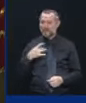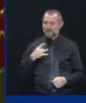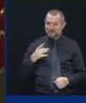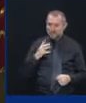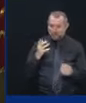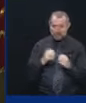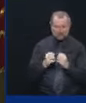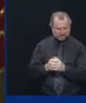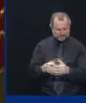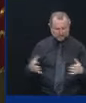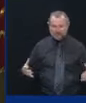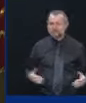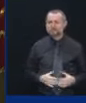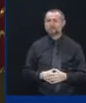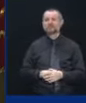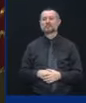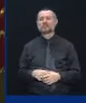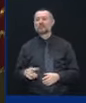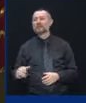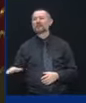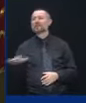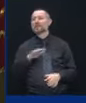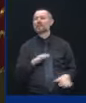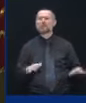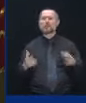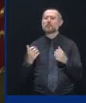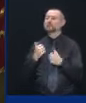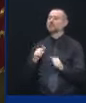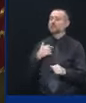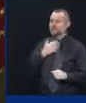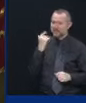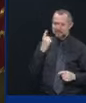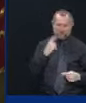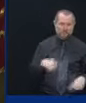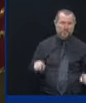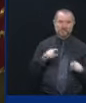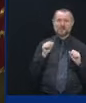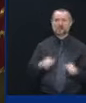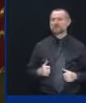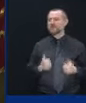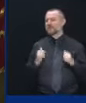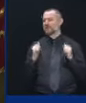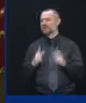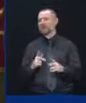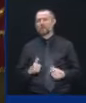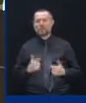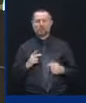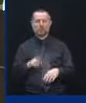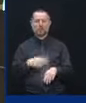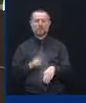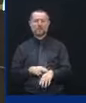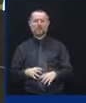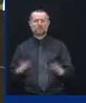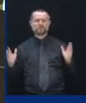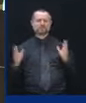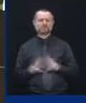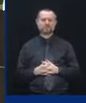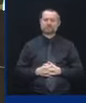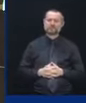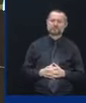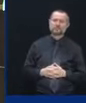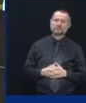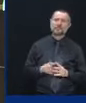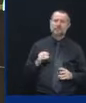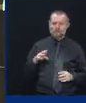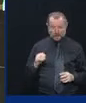is just striving to make sure that every New Yorker can get on with their lives as quickly as possible, which I think is what we all want and need. Yeah, and Dave, let's